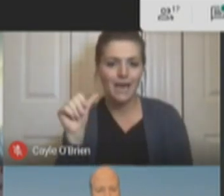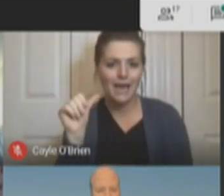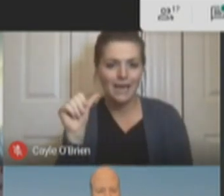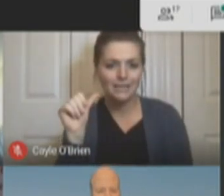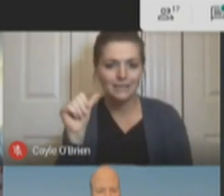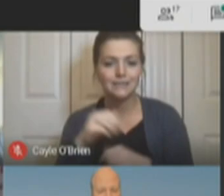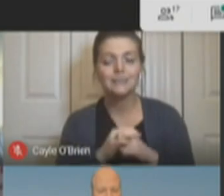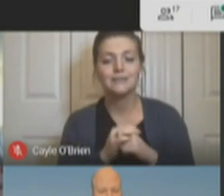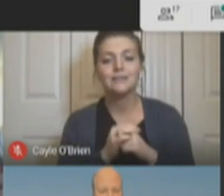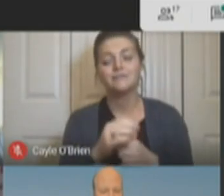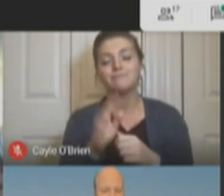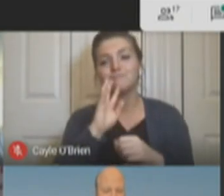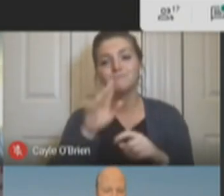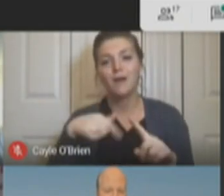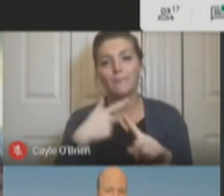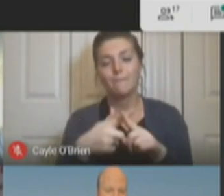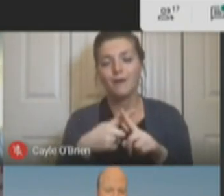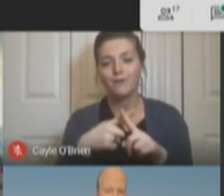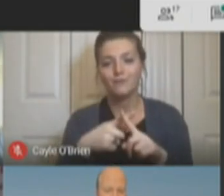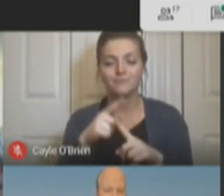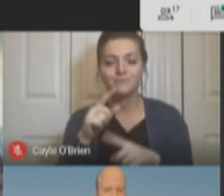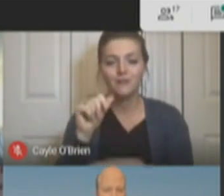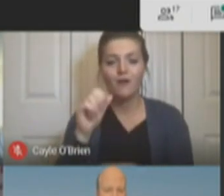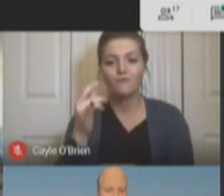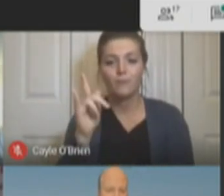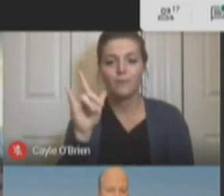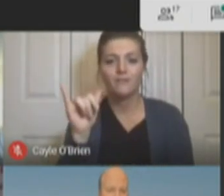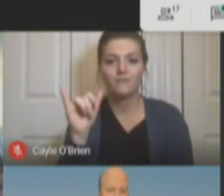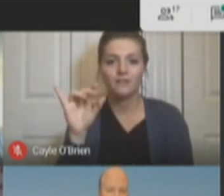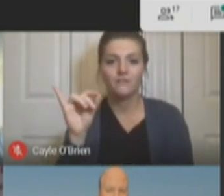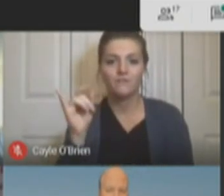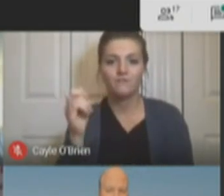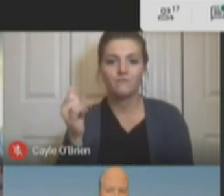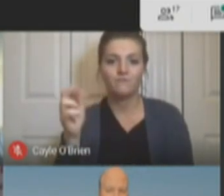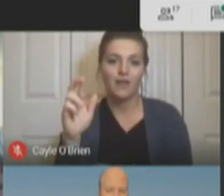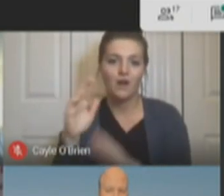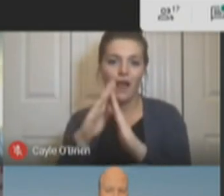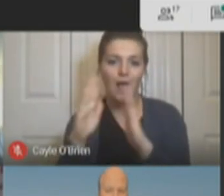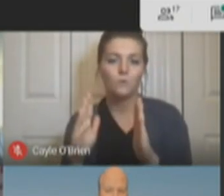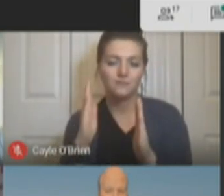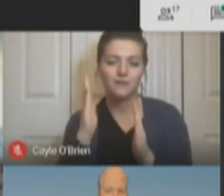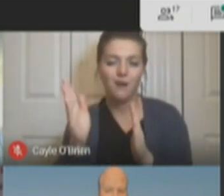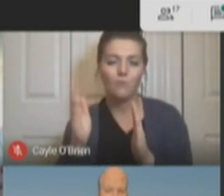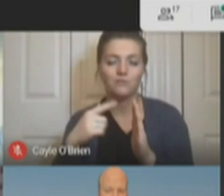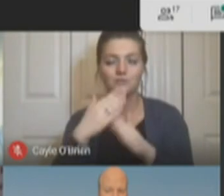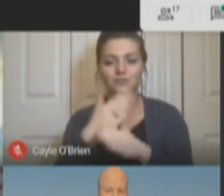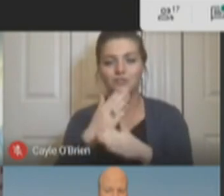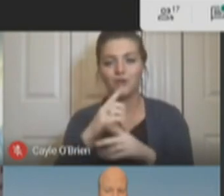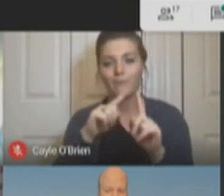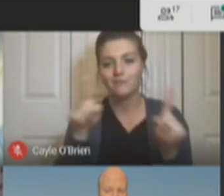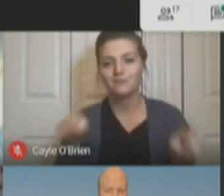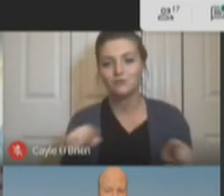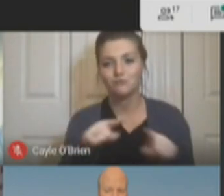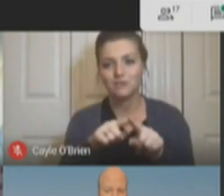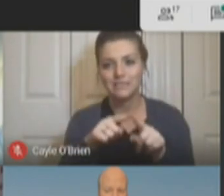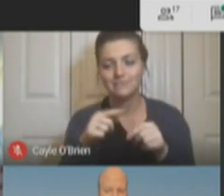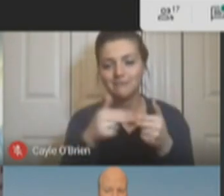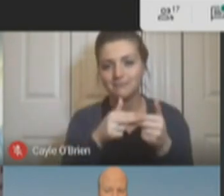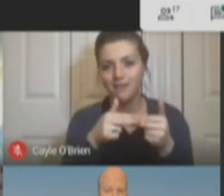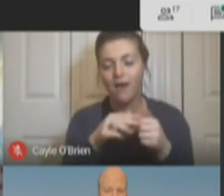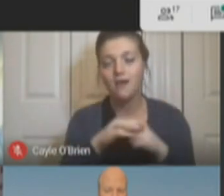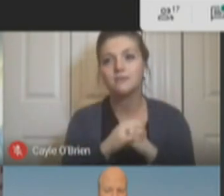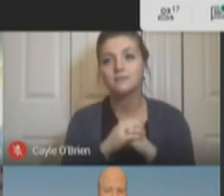furthering fair housing. So I'm going to share my screen. And for those of you